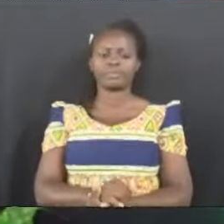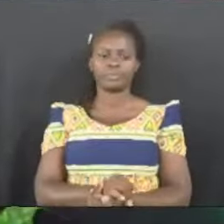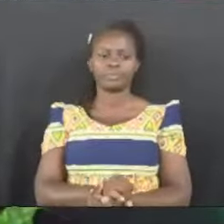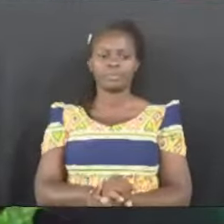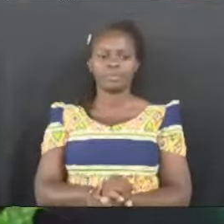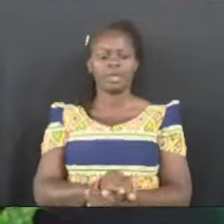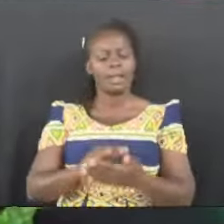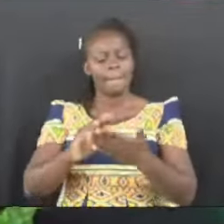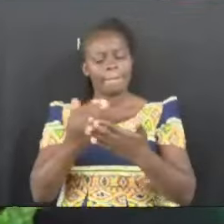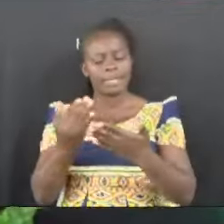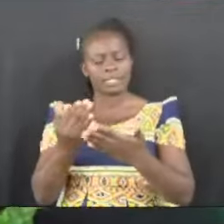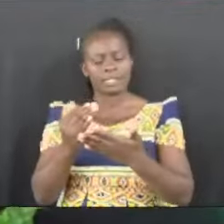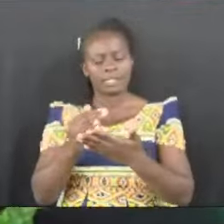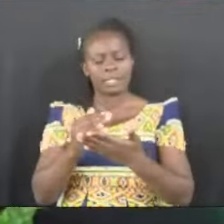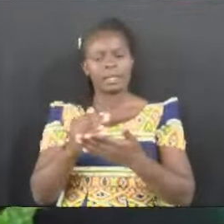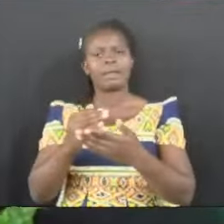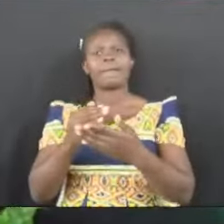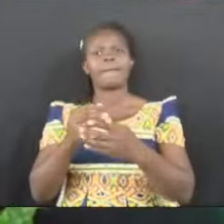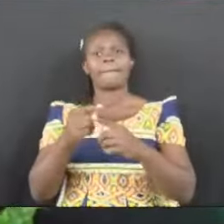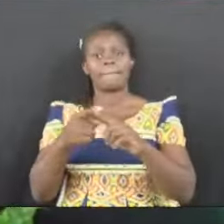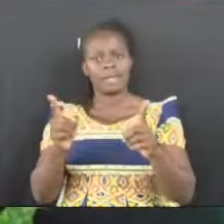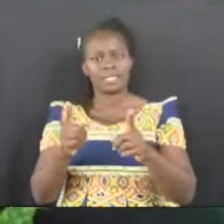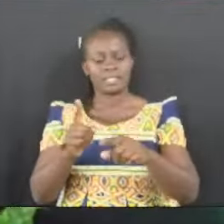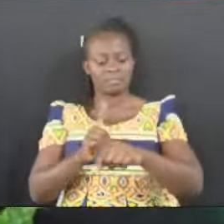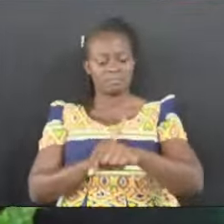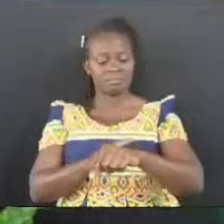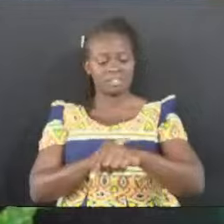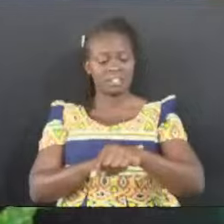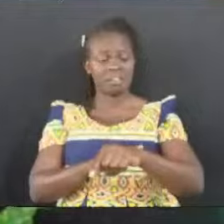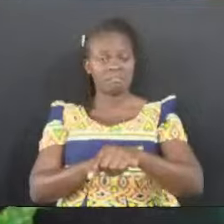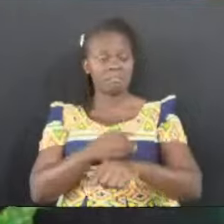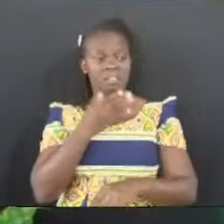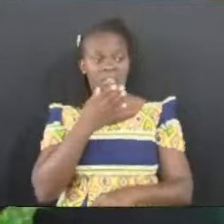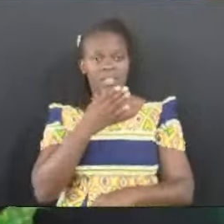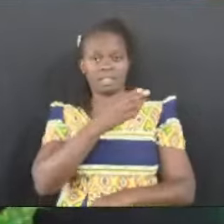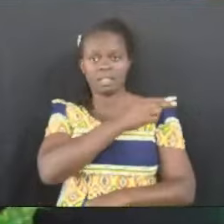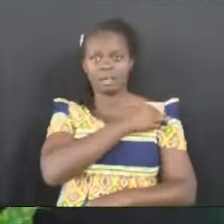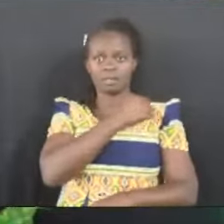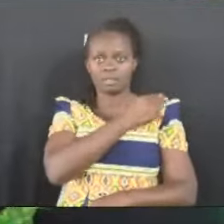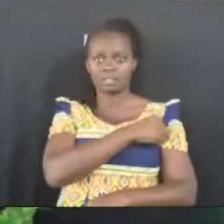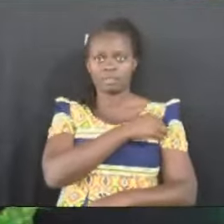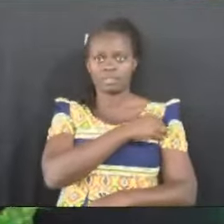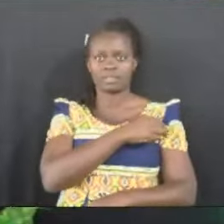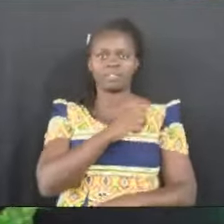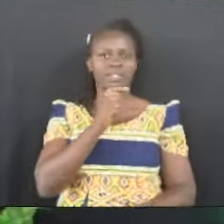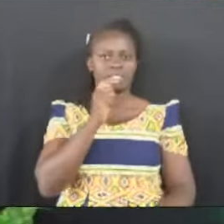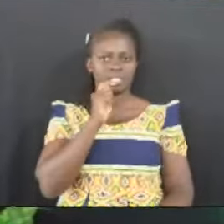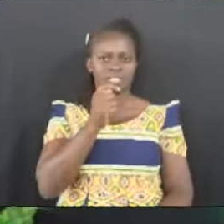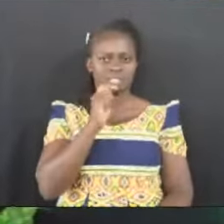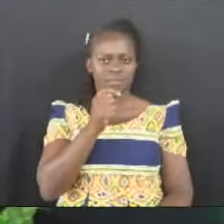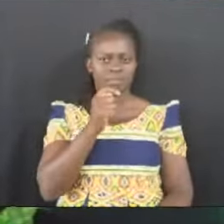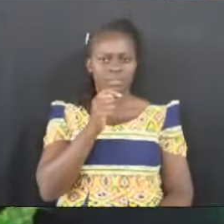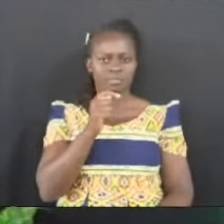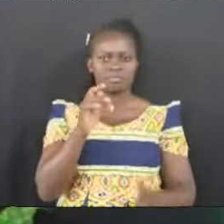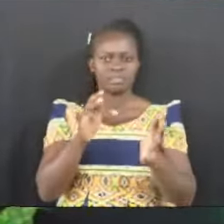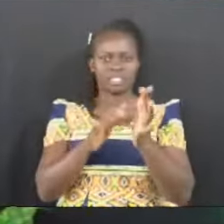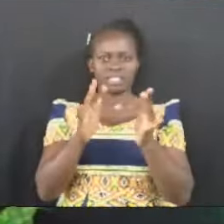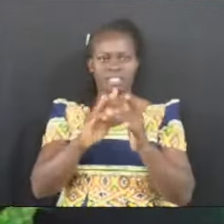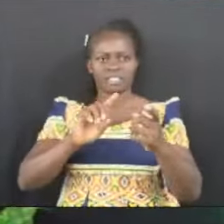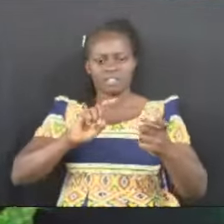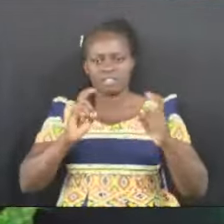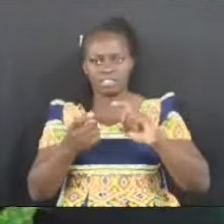hospital, what is it that really sustained me? And this is my testimony. You know,